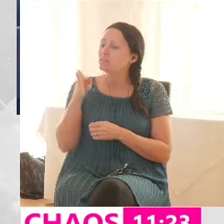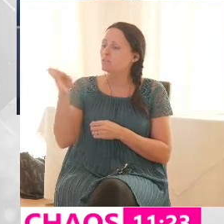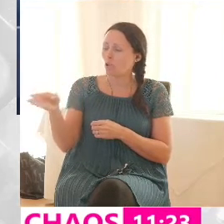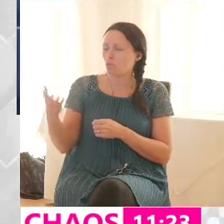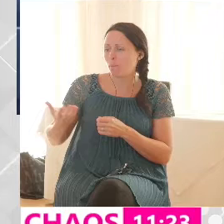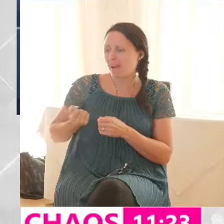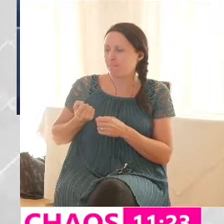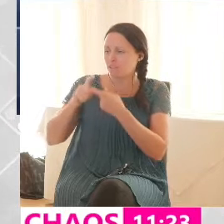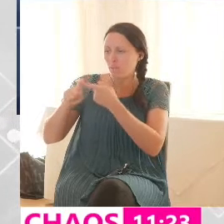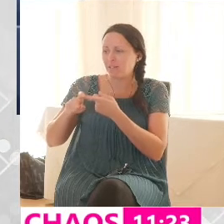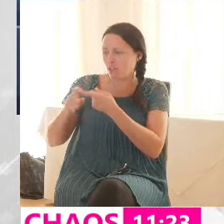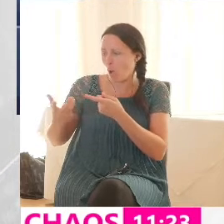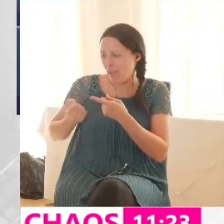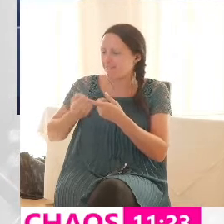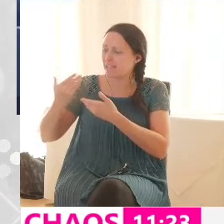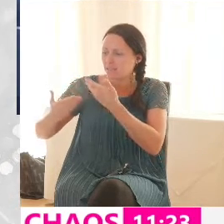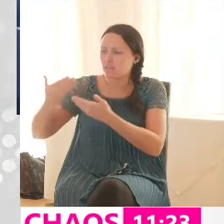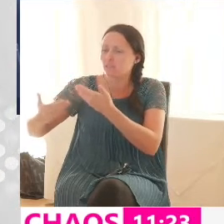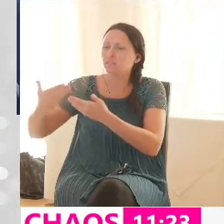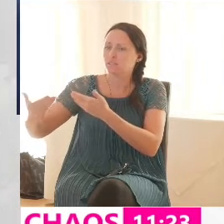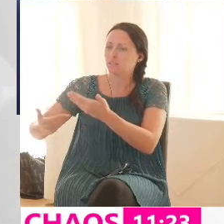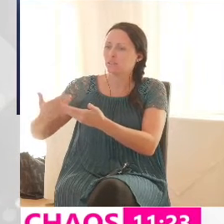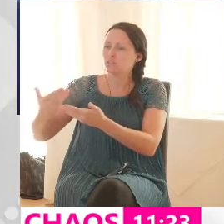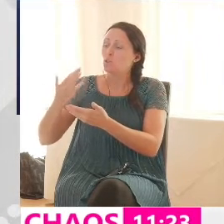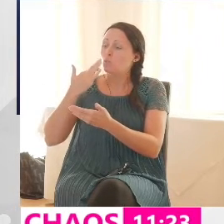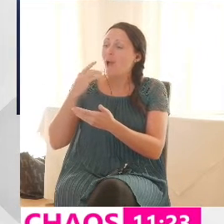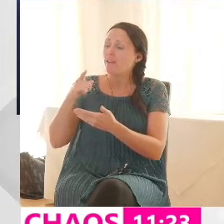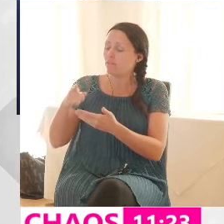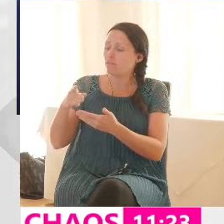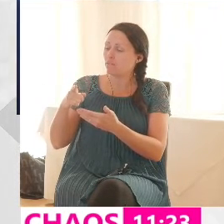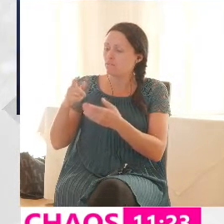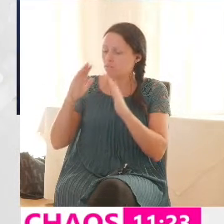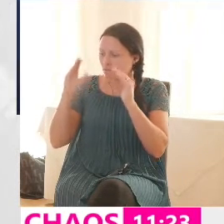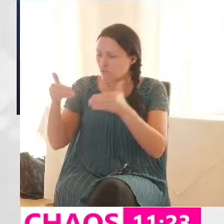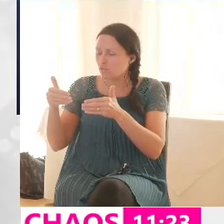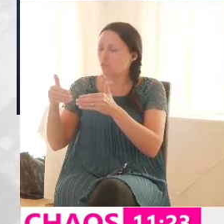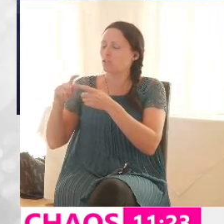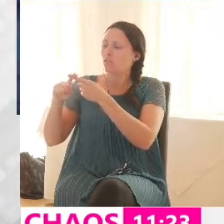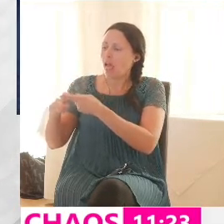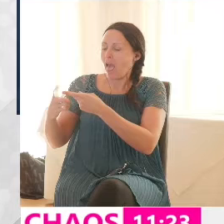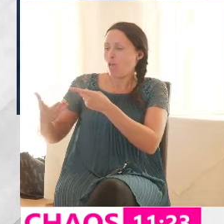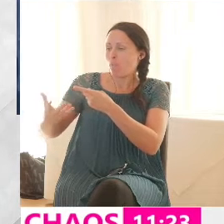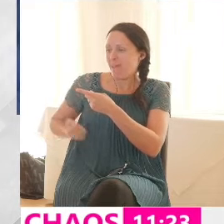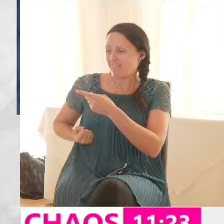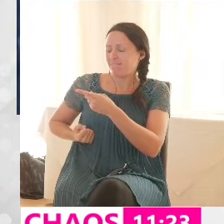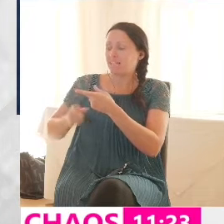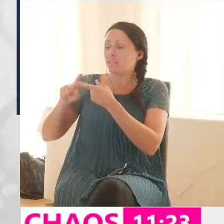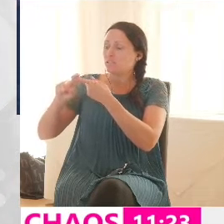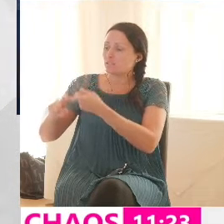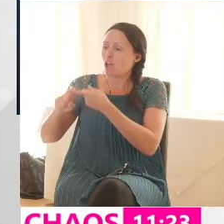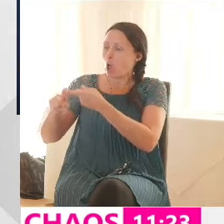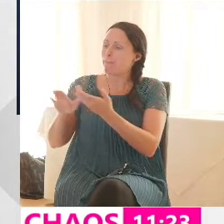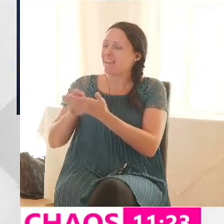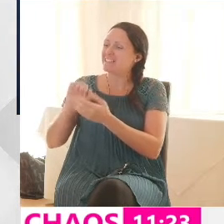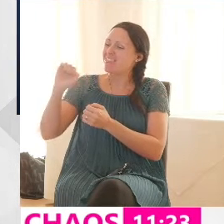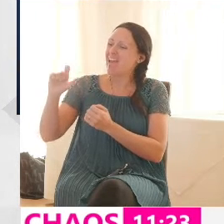that when they go to employment dependency, a gap happens in their CV, in their employment history. And I